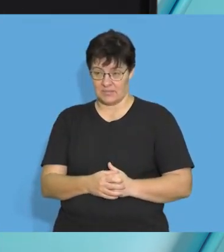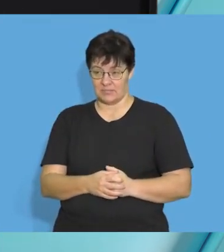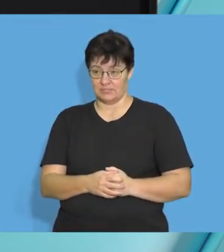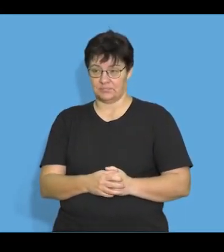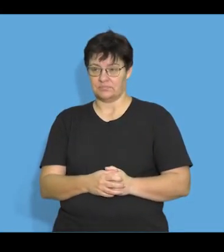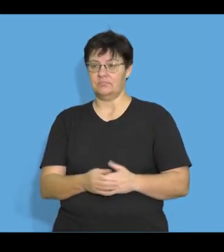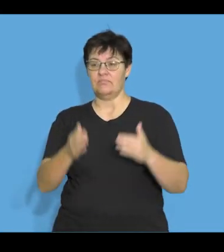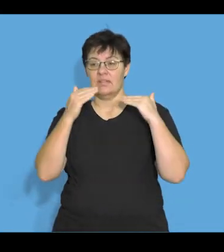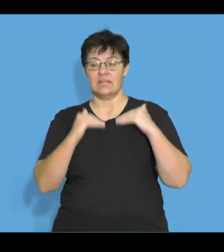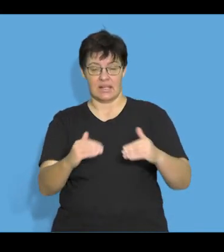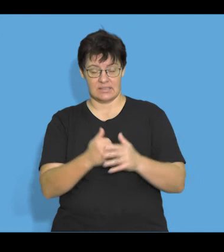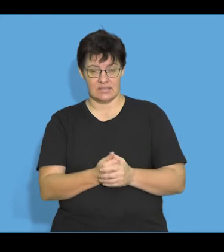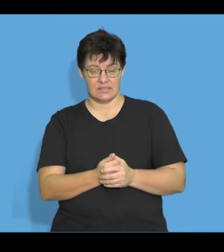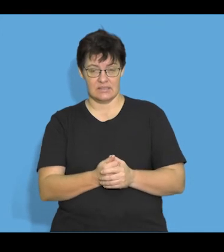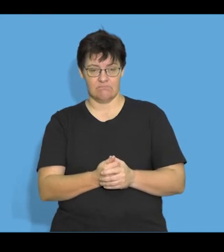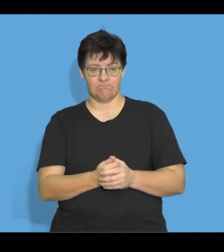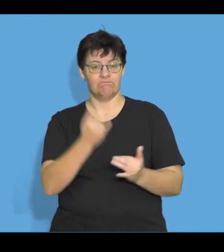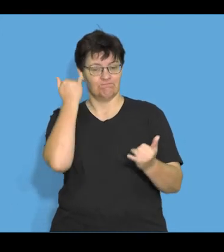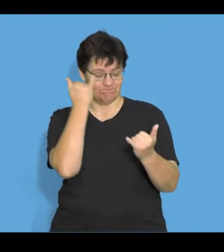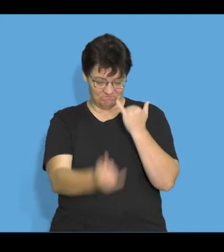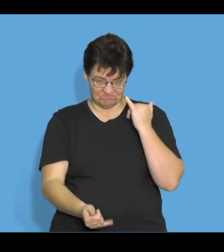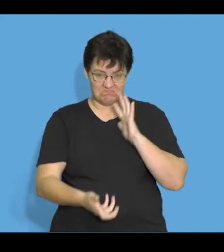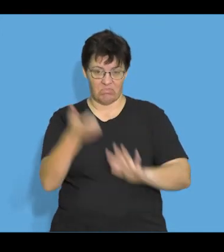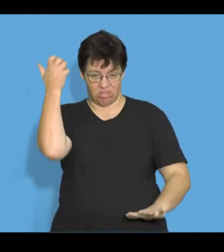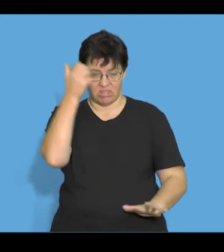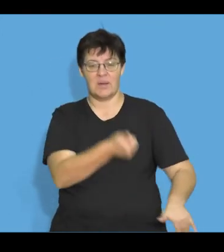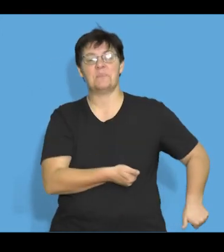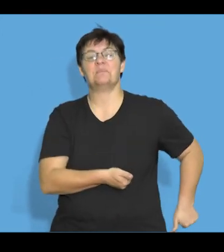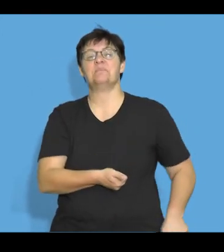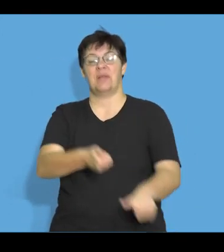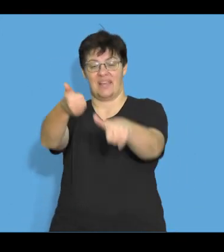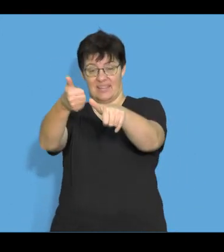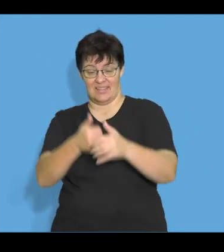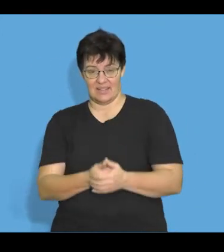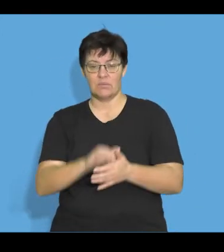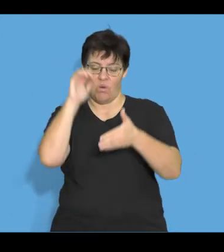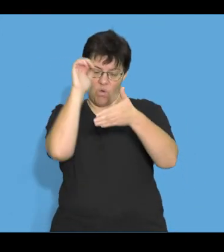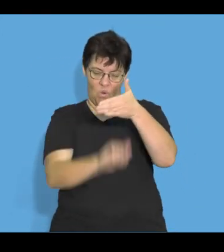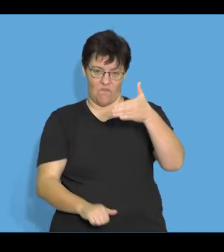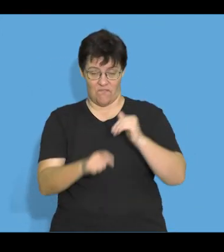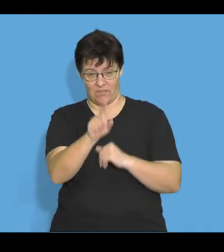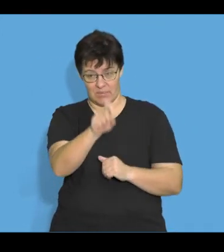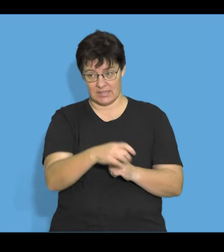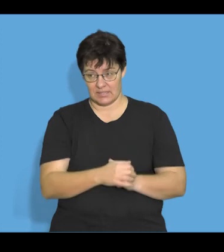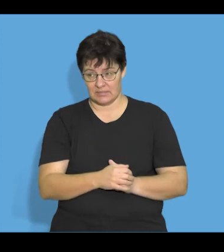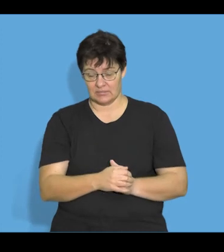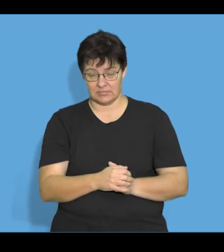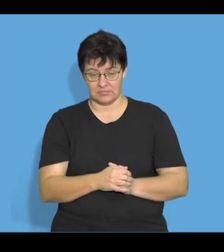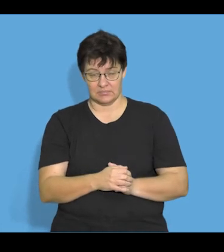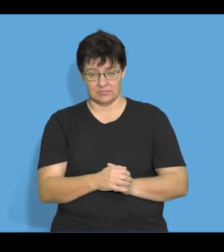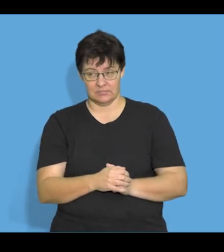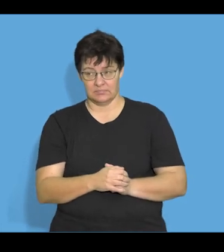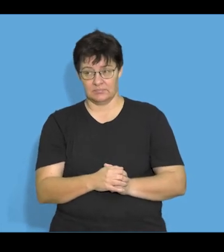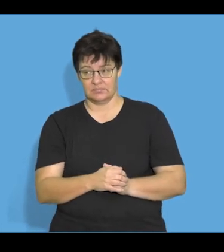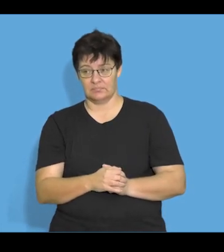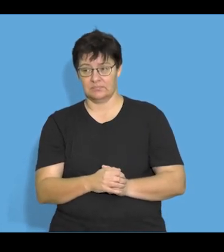Next one that we have here is the damaged goods returned to creditors